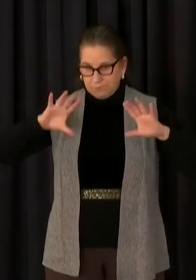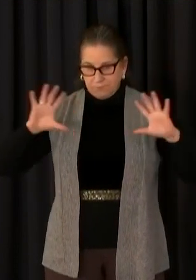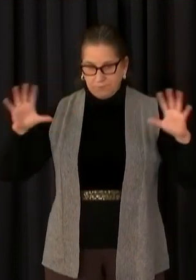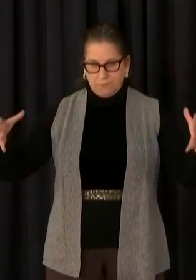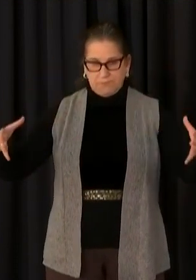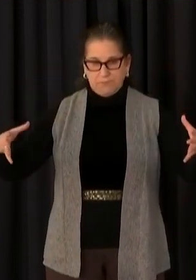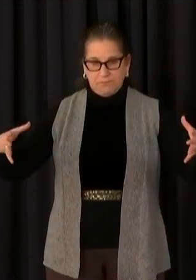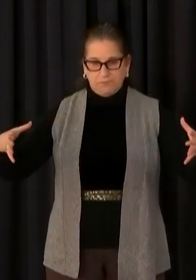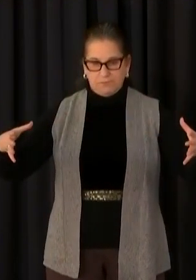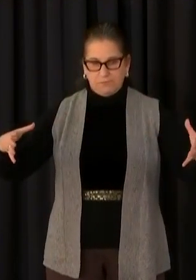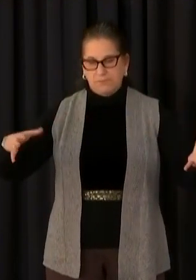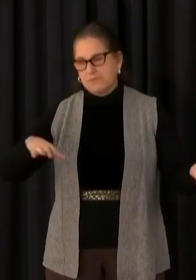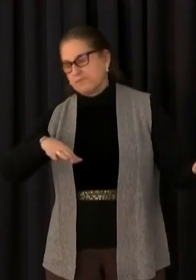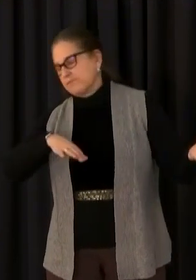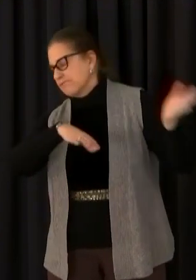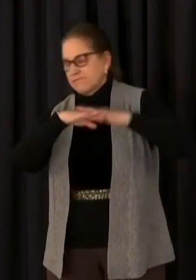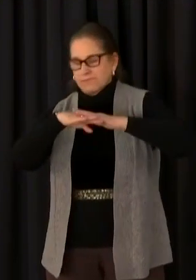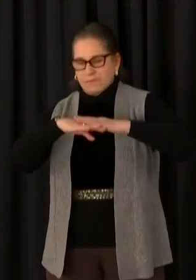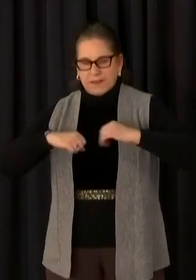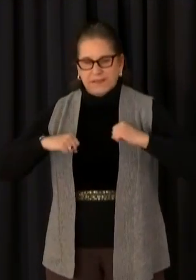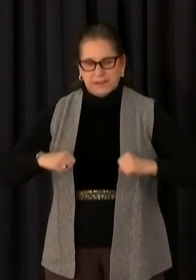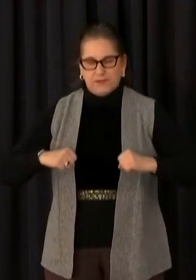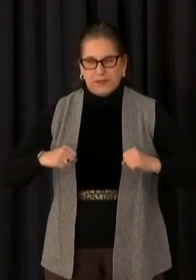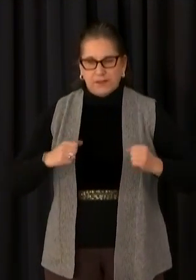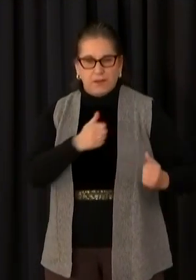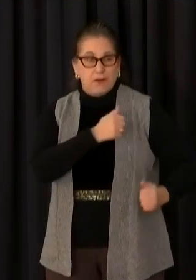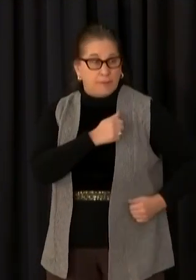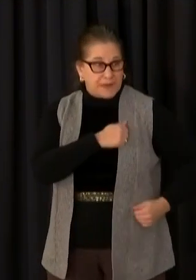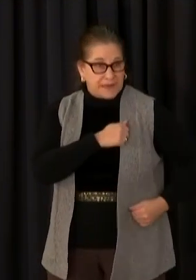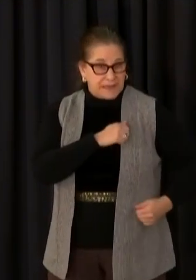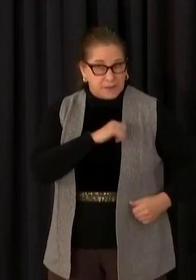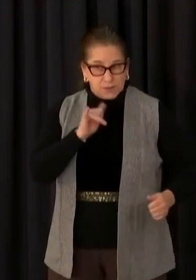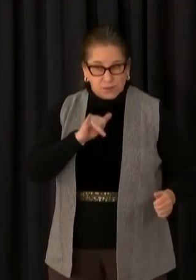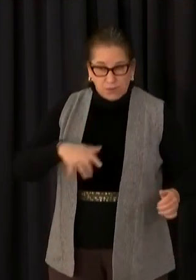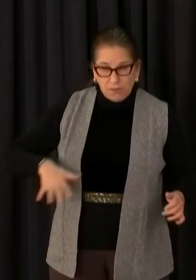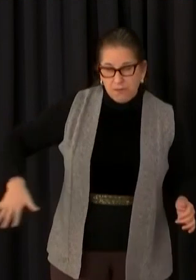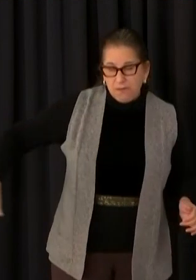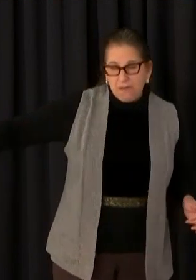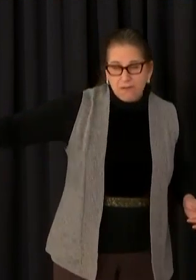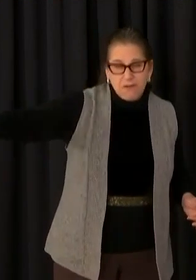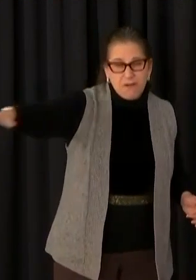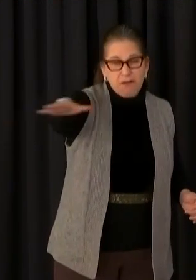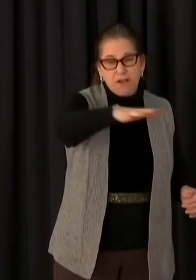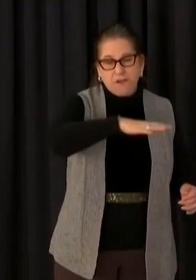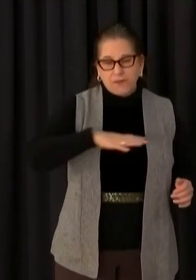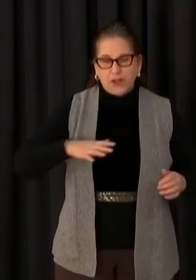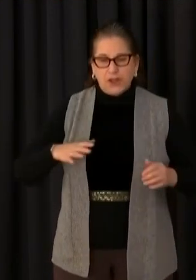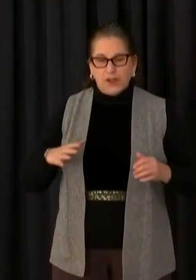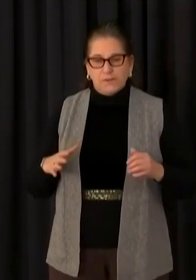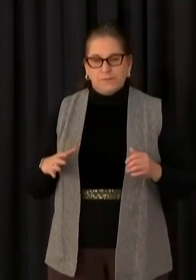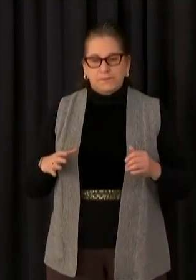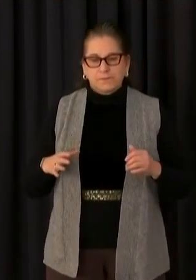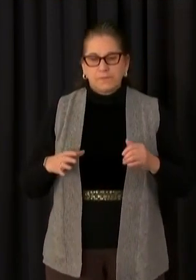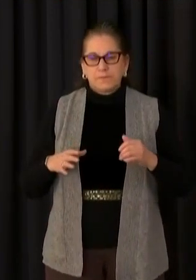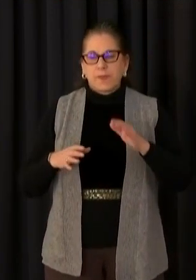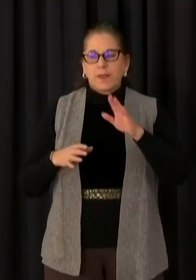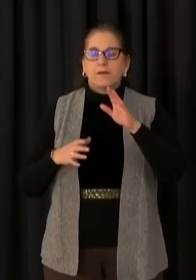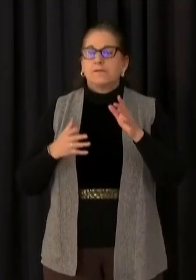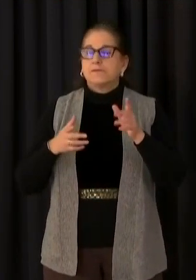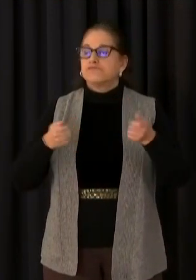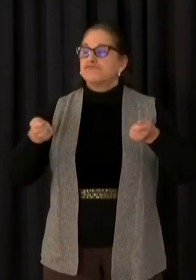security plan that will be, as all special security events are, led by the United States Secret